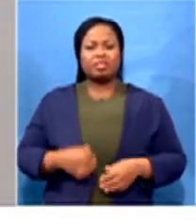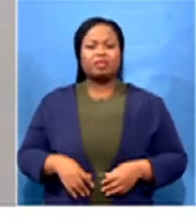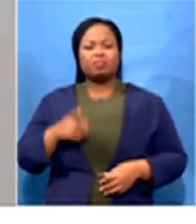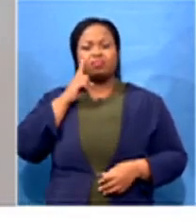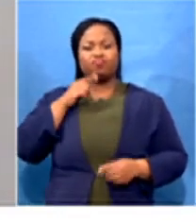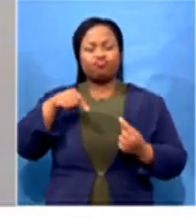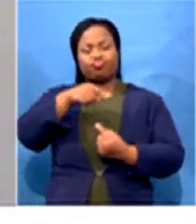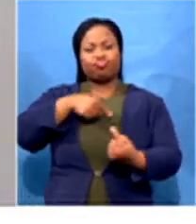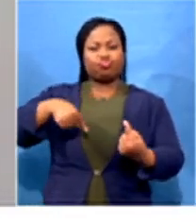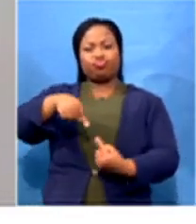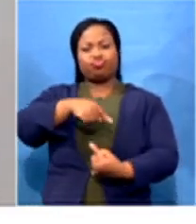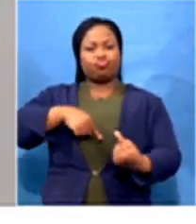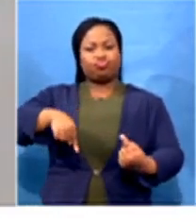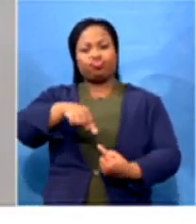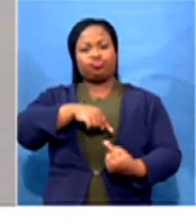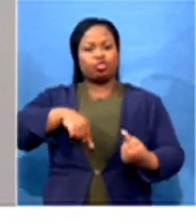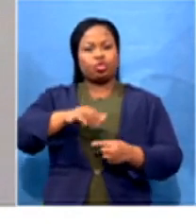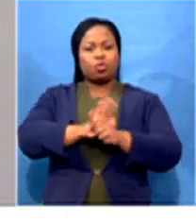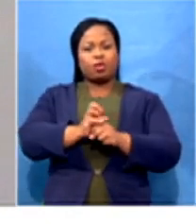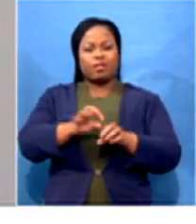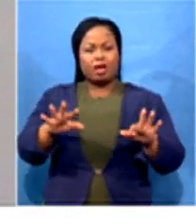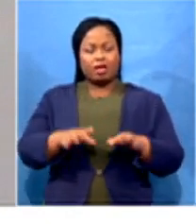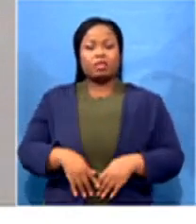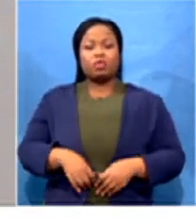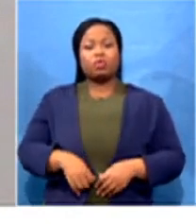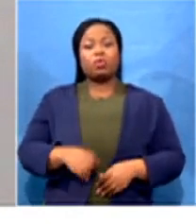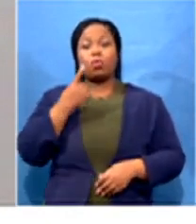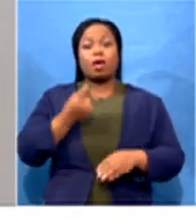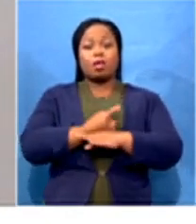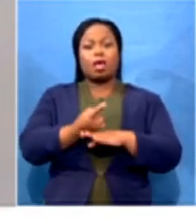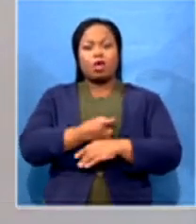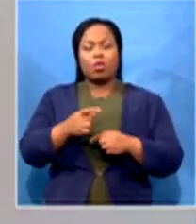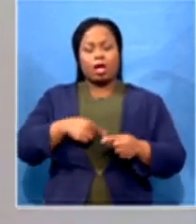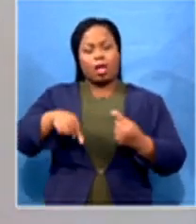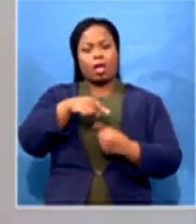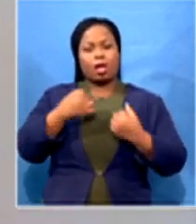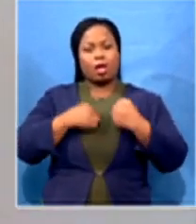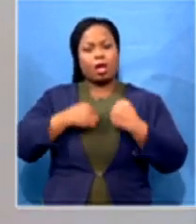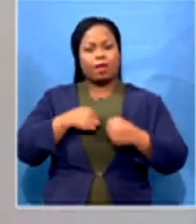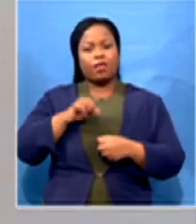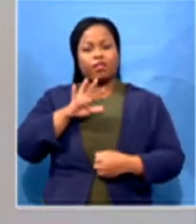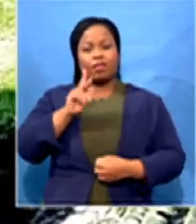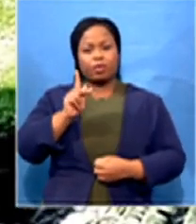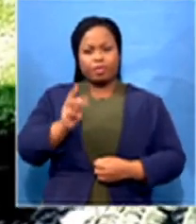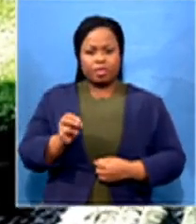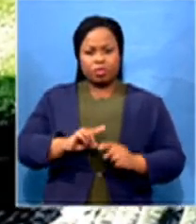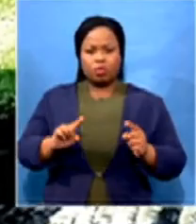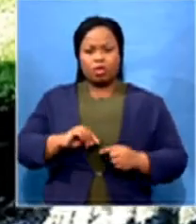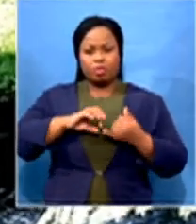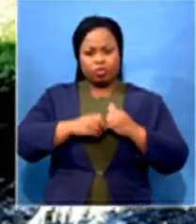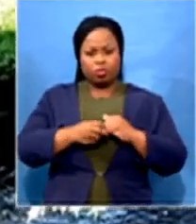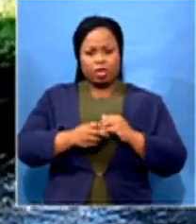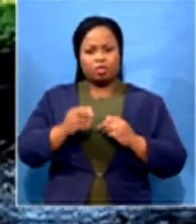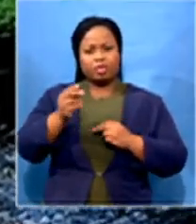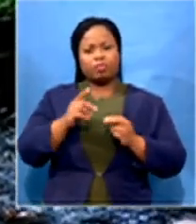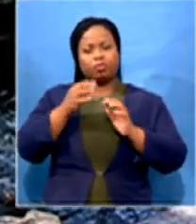my garden. It took me an hour to run a 5K, doing laps, because the problem is you've got to keep slowing down to go around